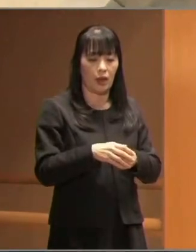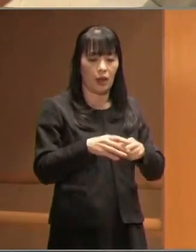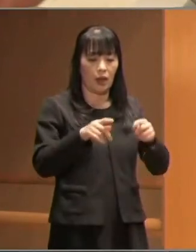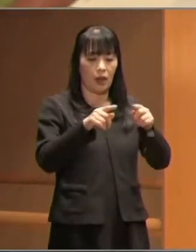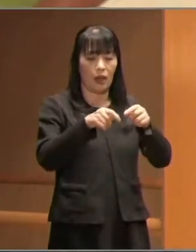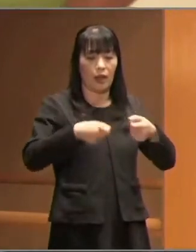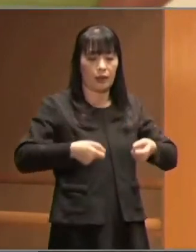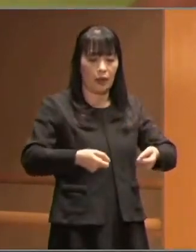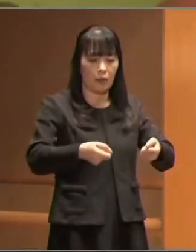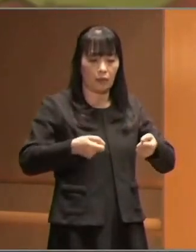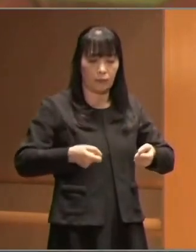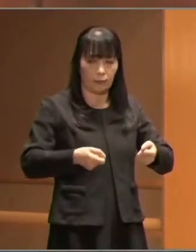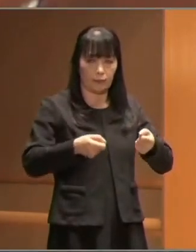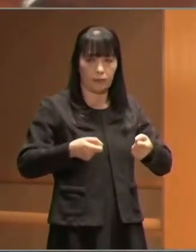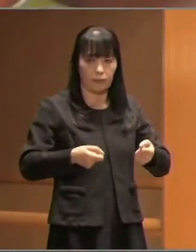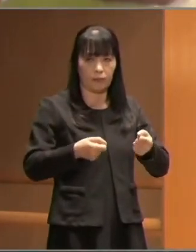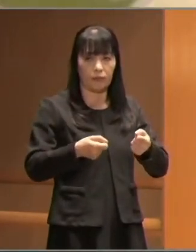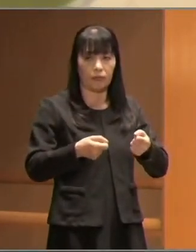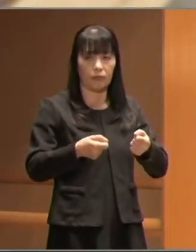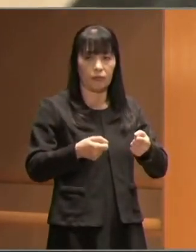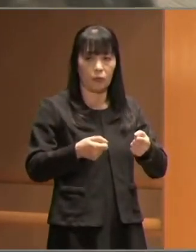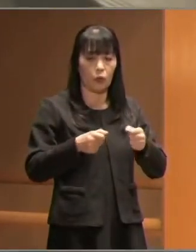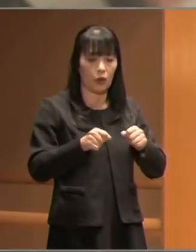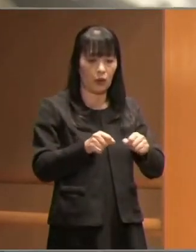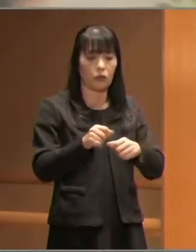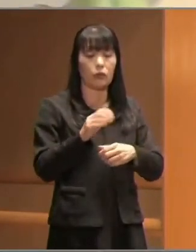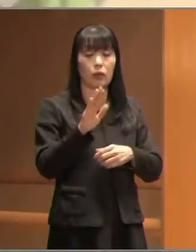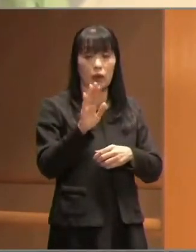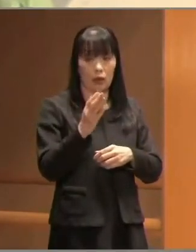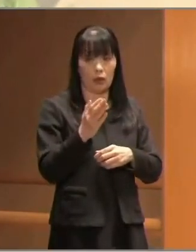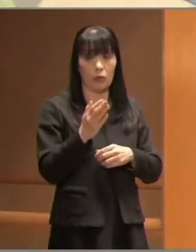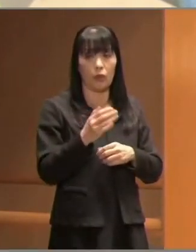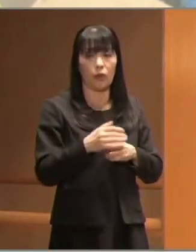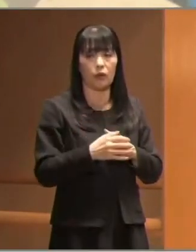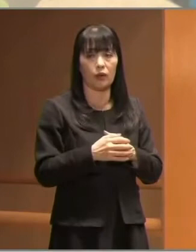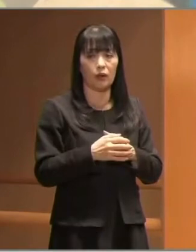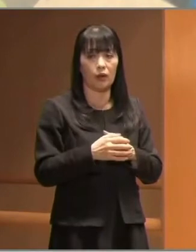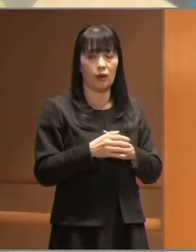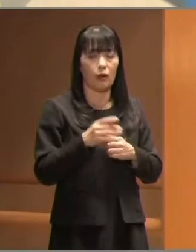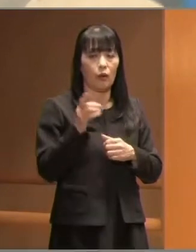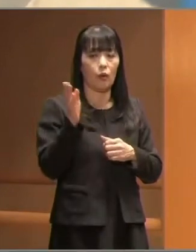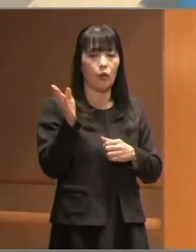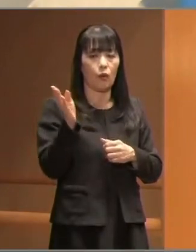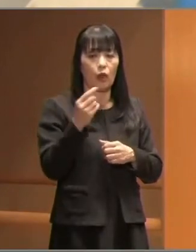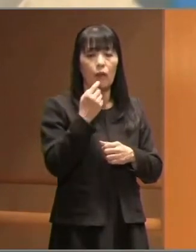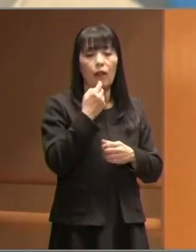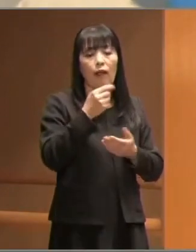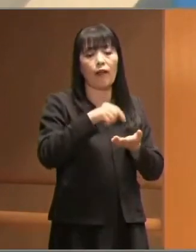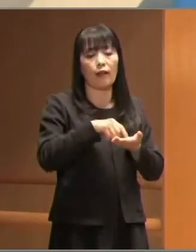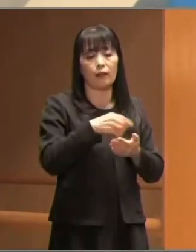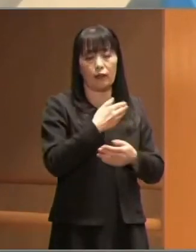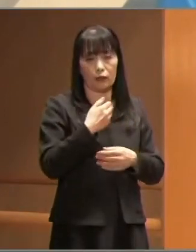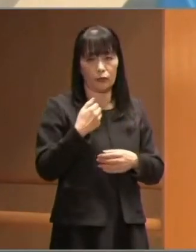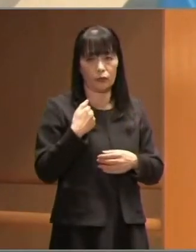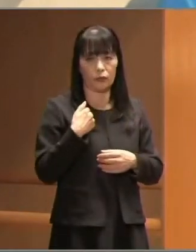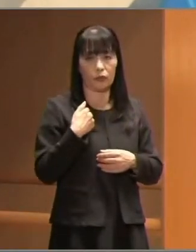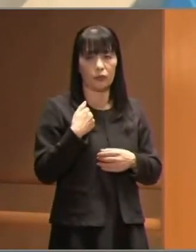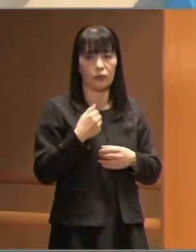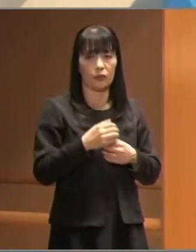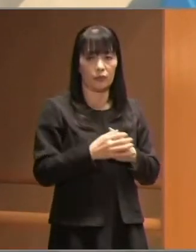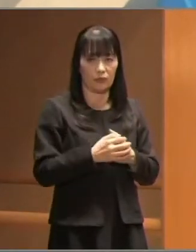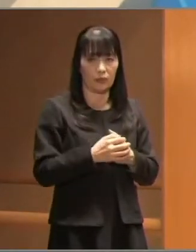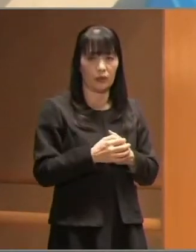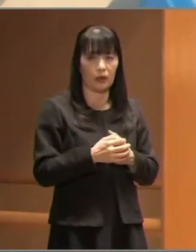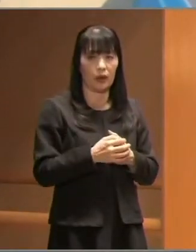and we do paper making via this metal sheet. It's pretty much